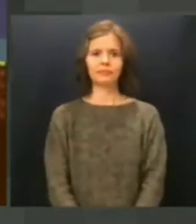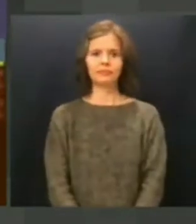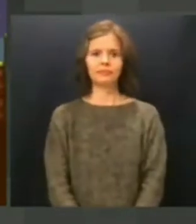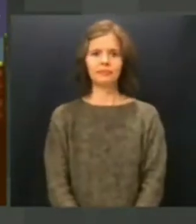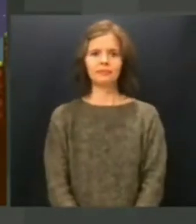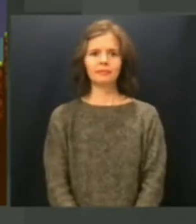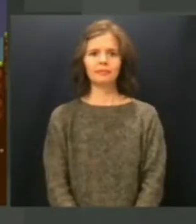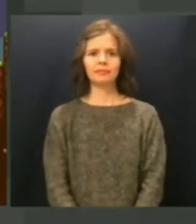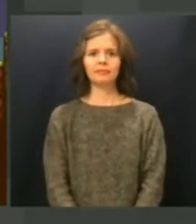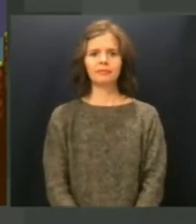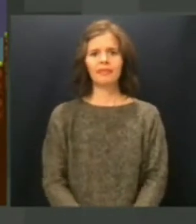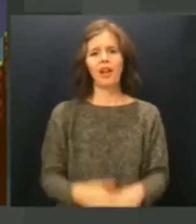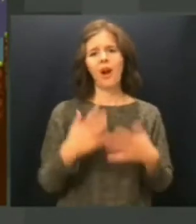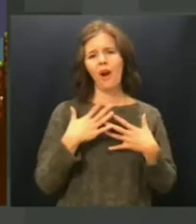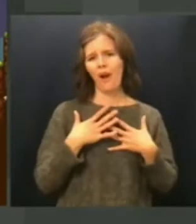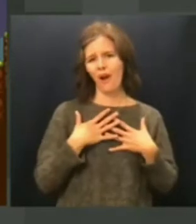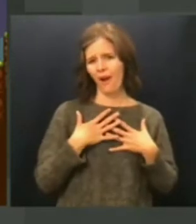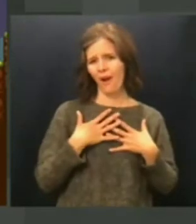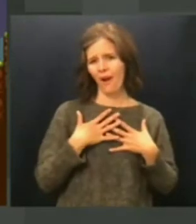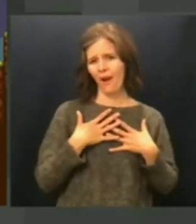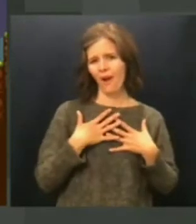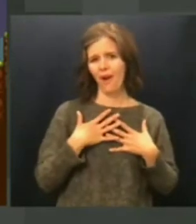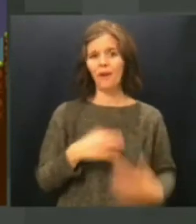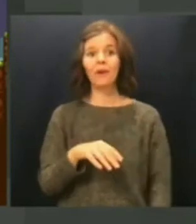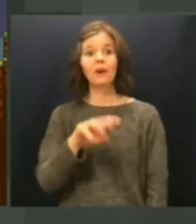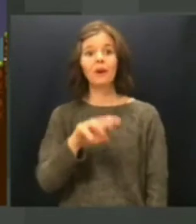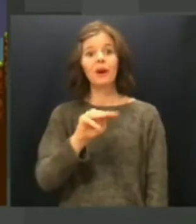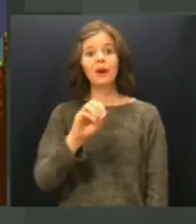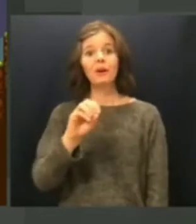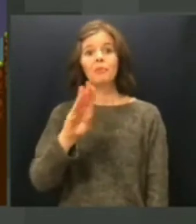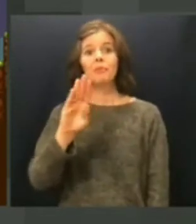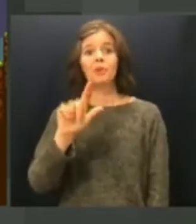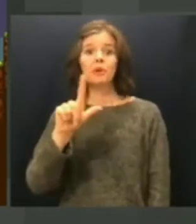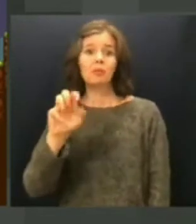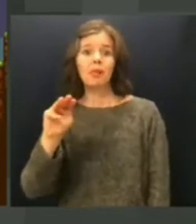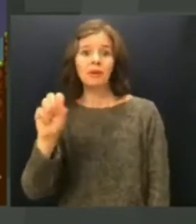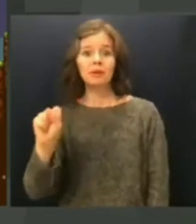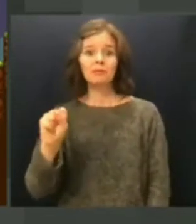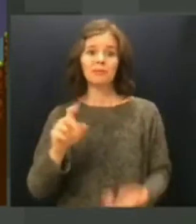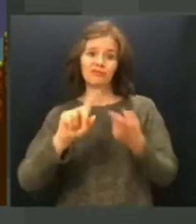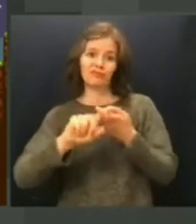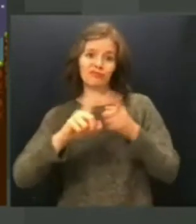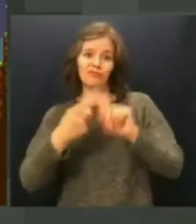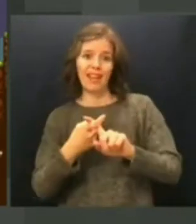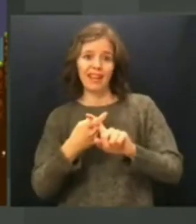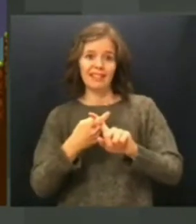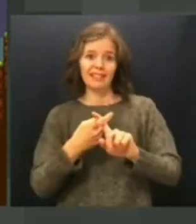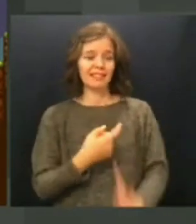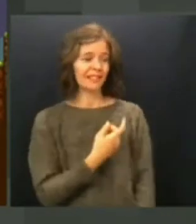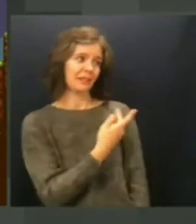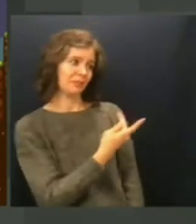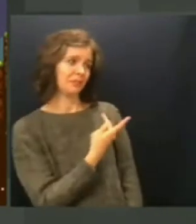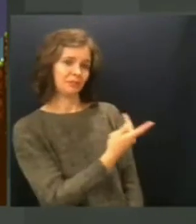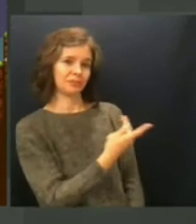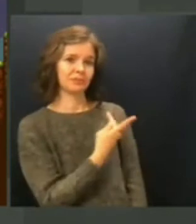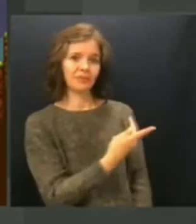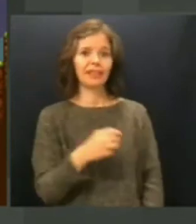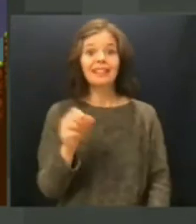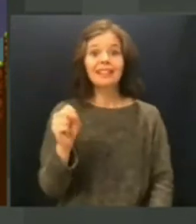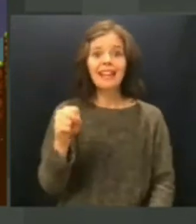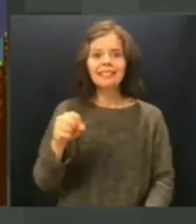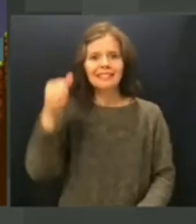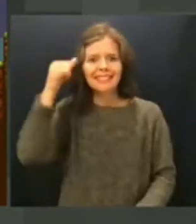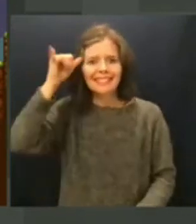Oh, bees and moo blooms are friends, just like we are, right, Agnes? These friendly cows live in the flower